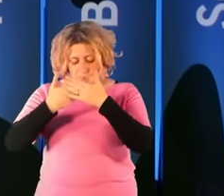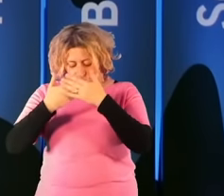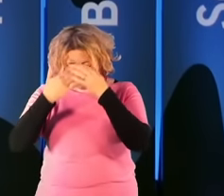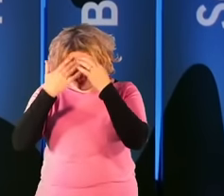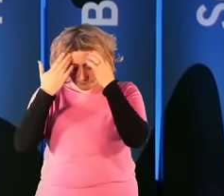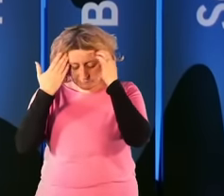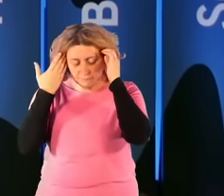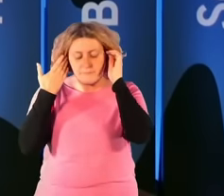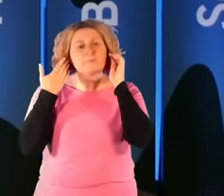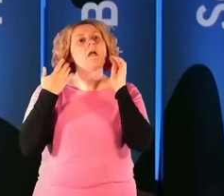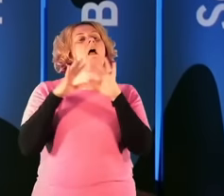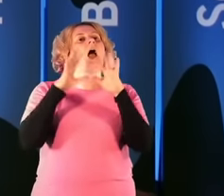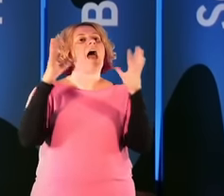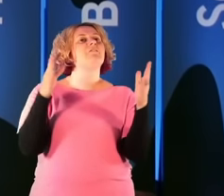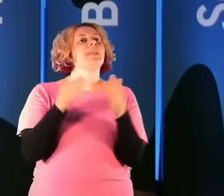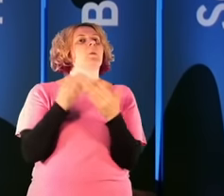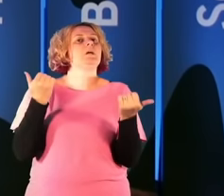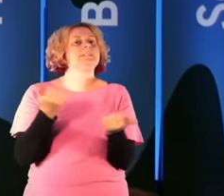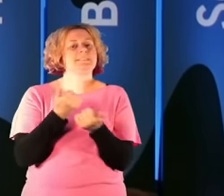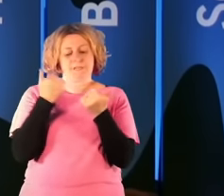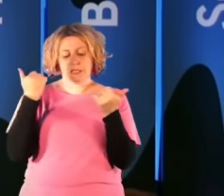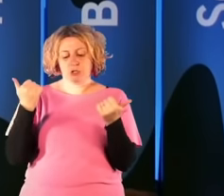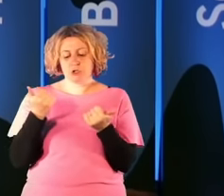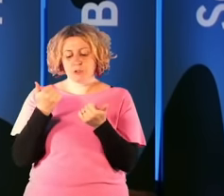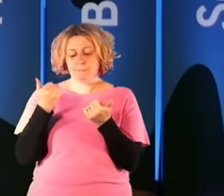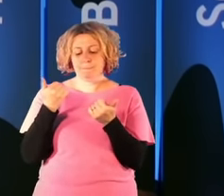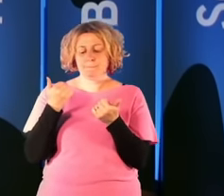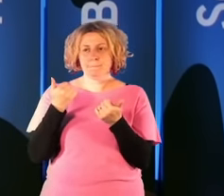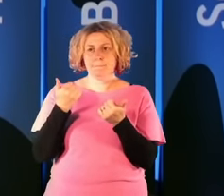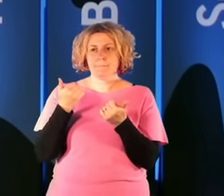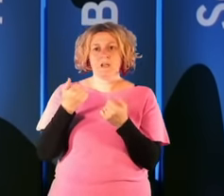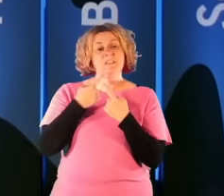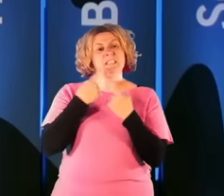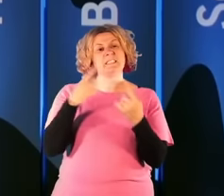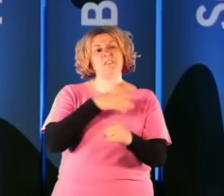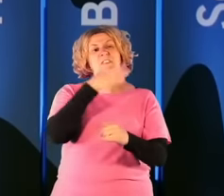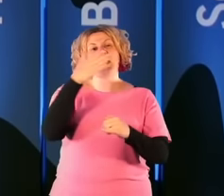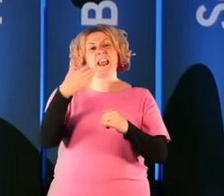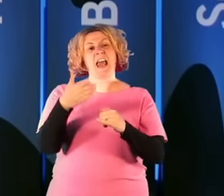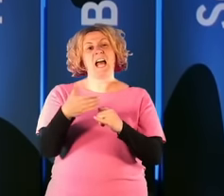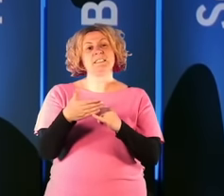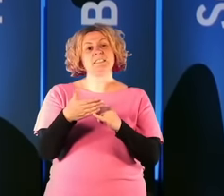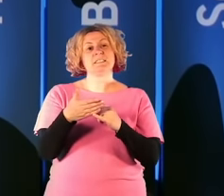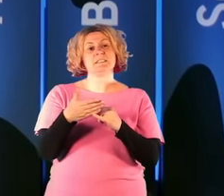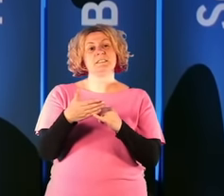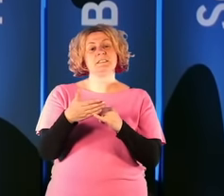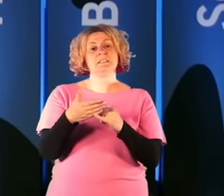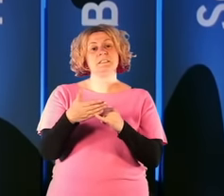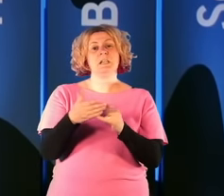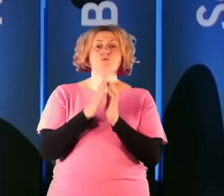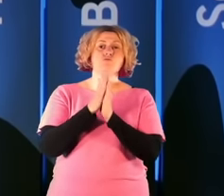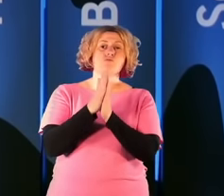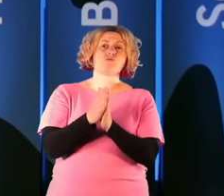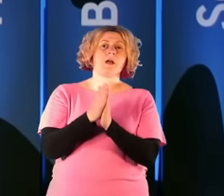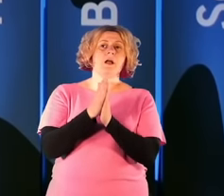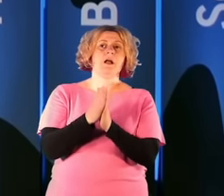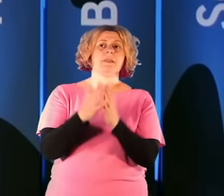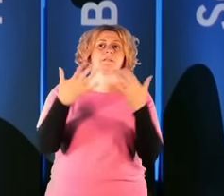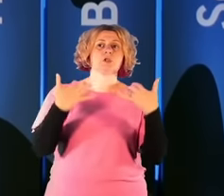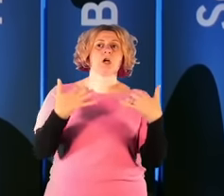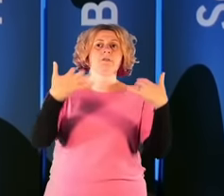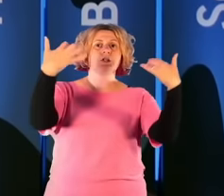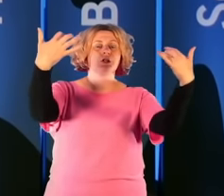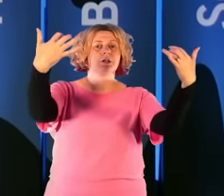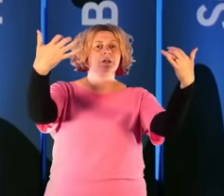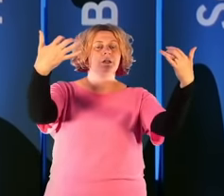everything was done and dusted, and they'd said the last benediction. And then in this huge congregation, suddenly, one of the members